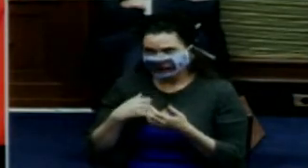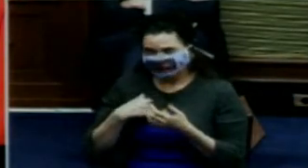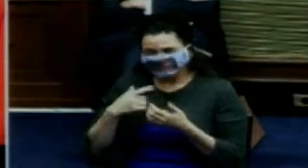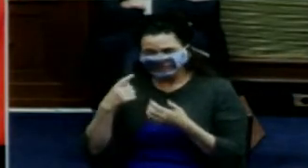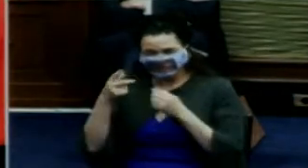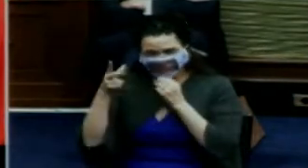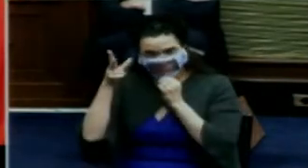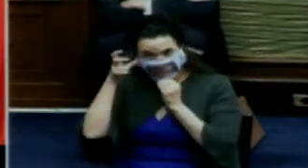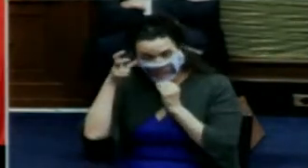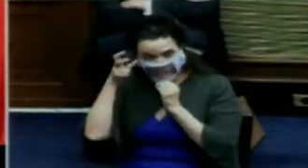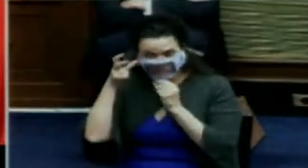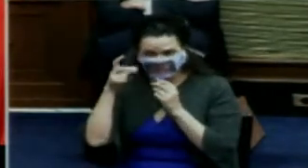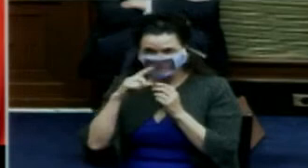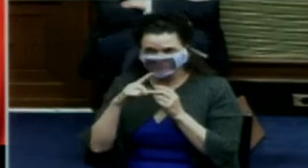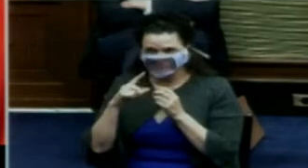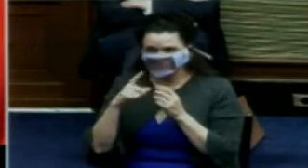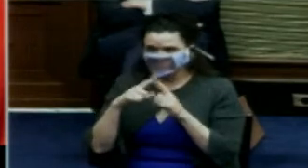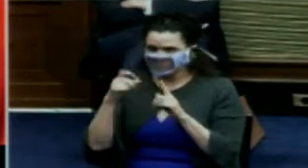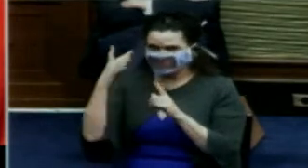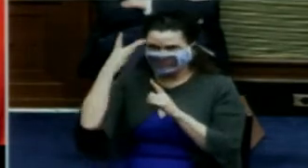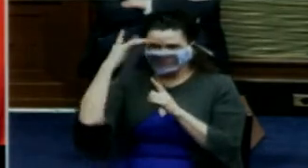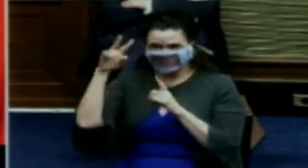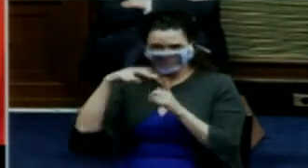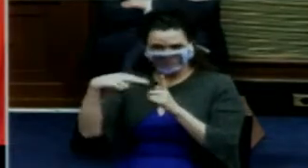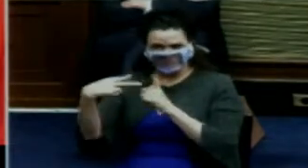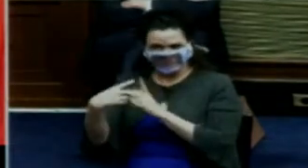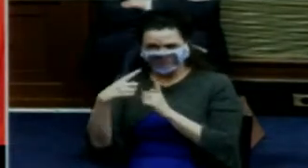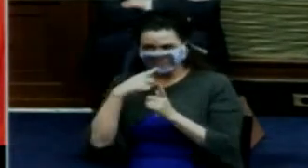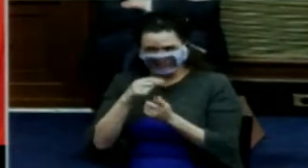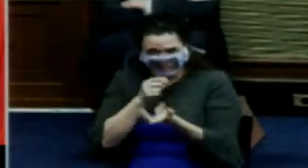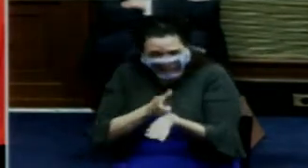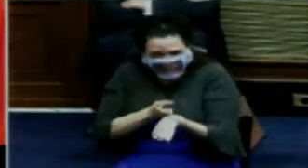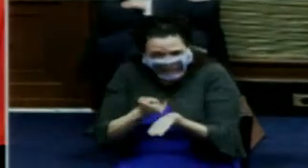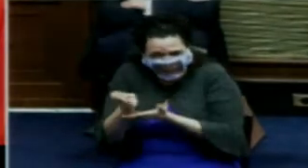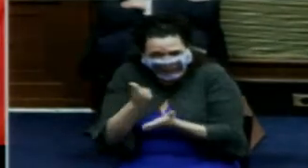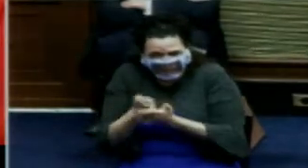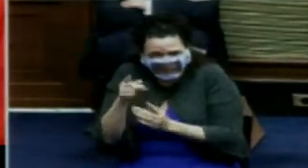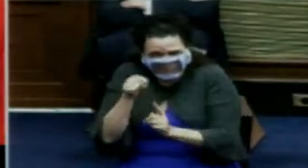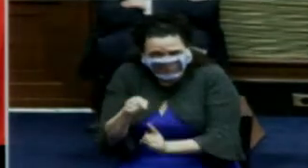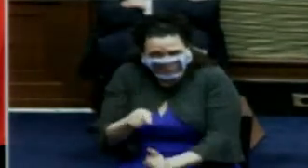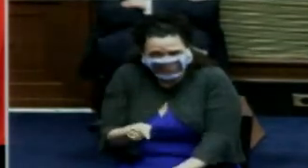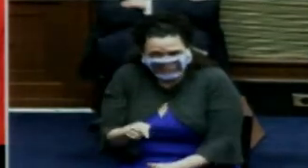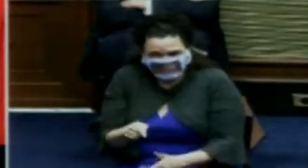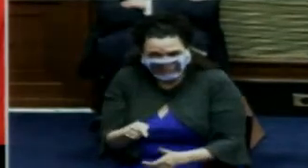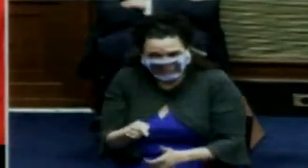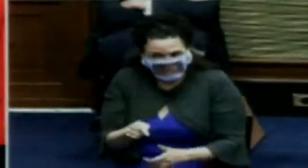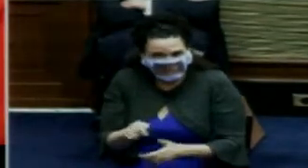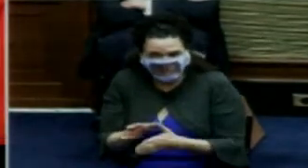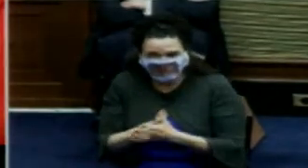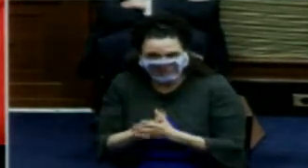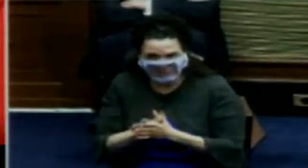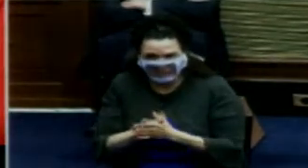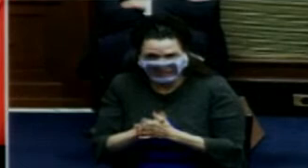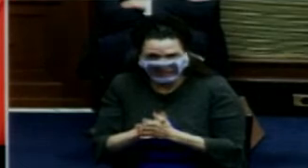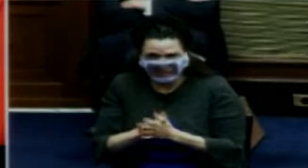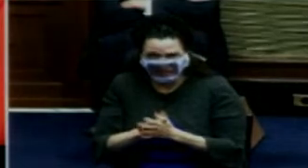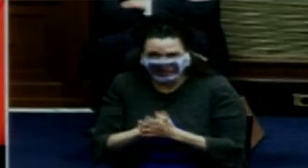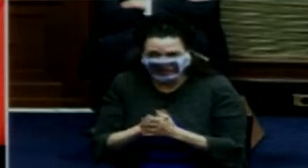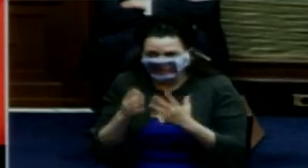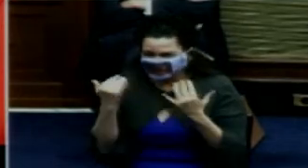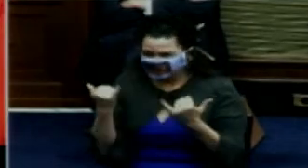dishonest absurdity that I've ever been privileged to hear in terms of some of the